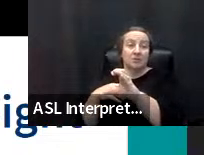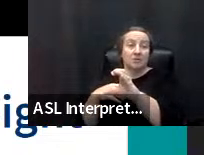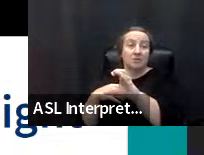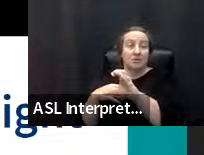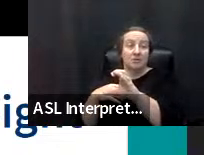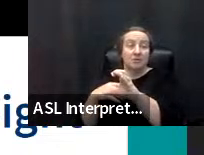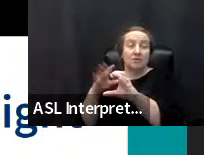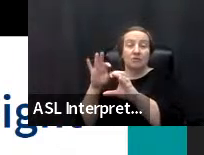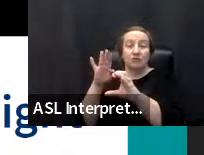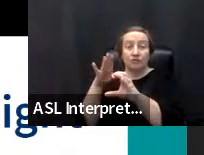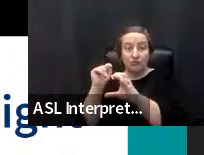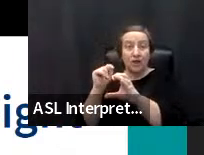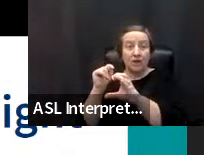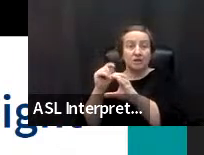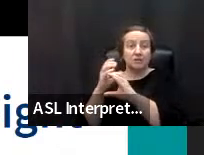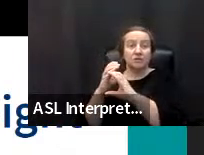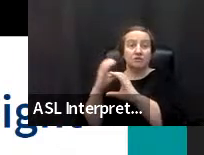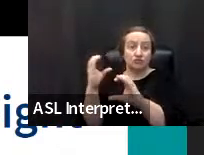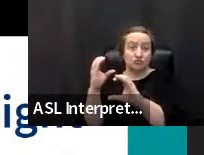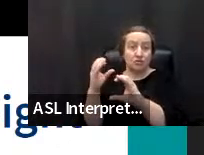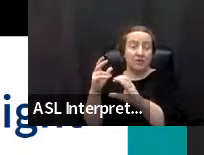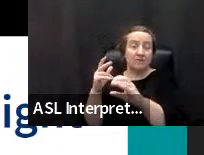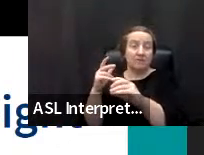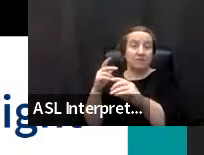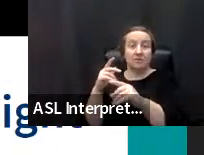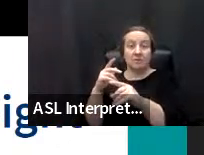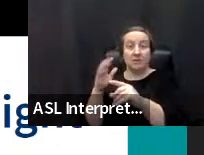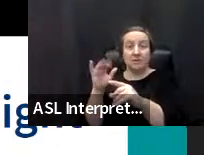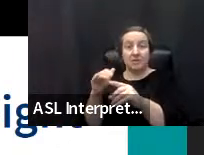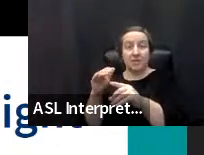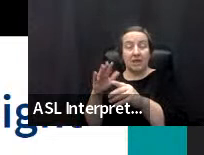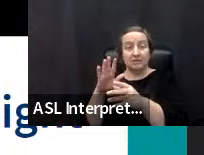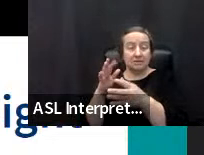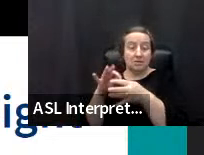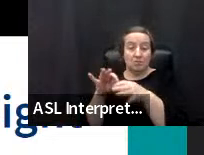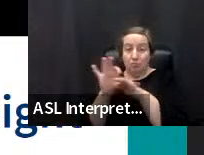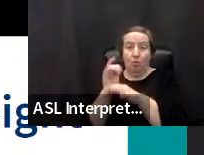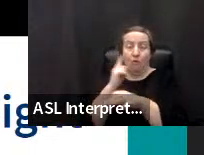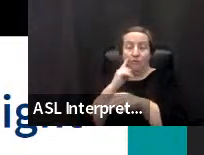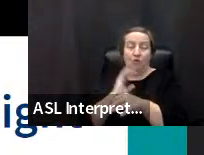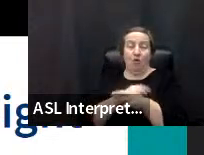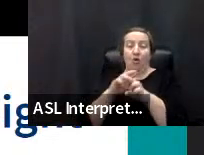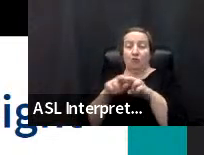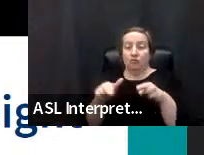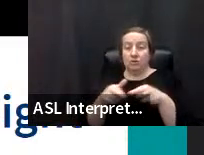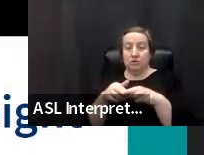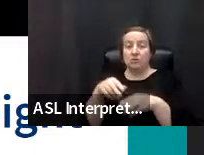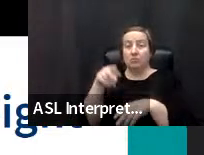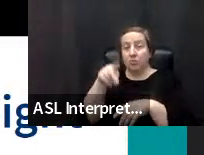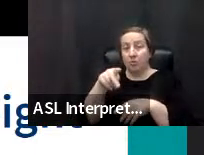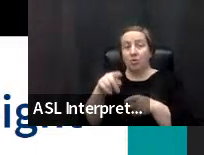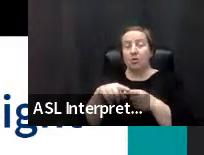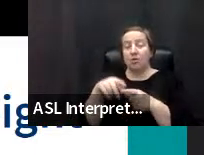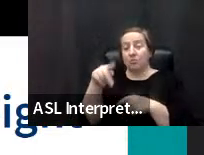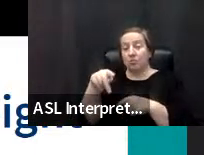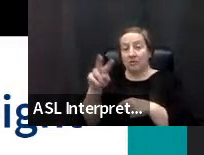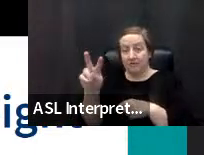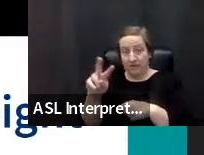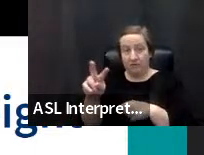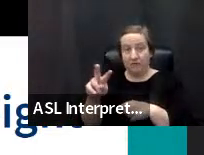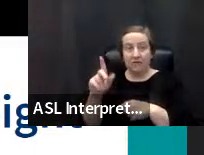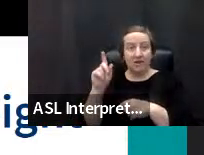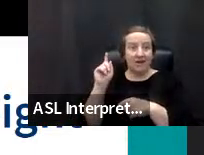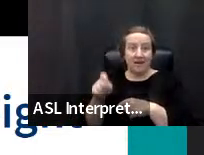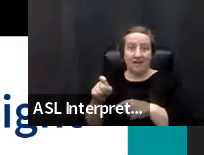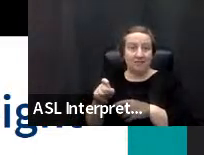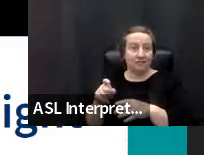freight traffic that's central to our region in the Portland area, the Portland, Vancouver area. So